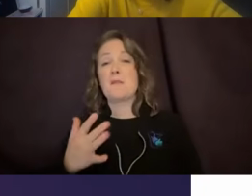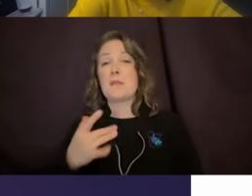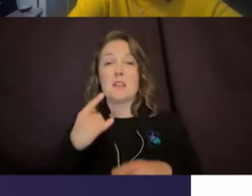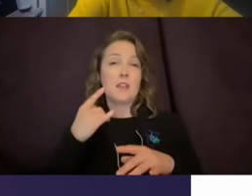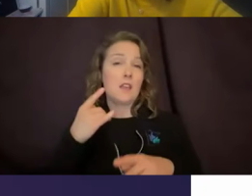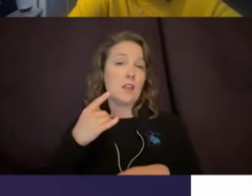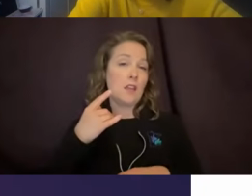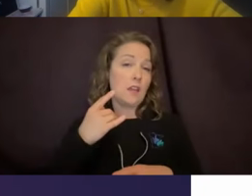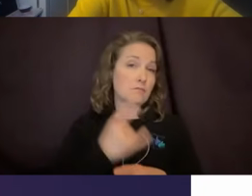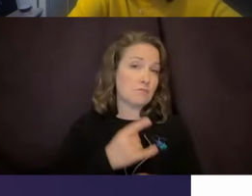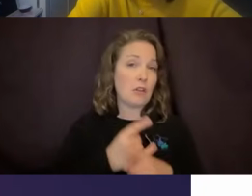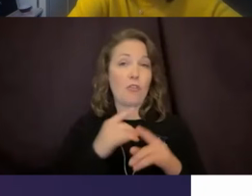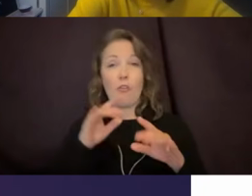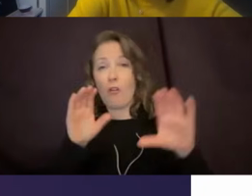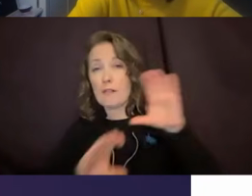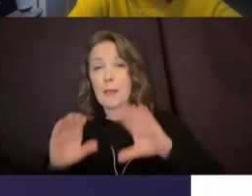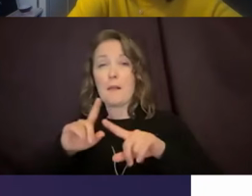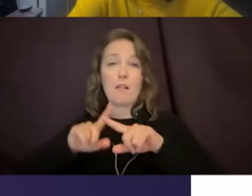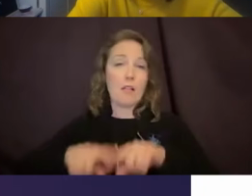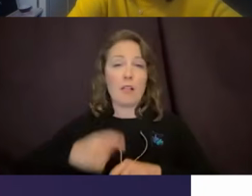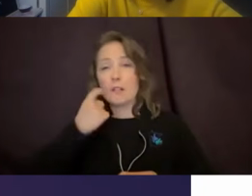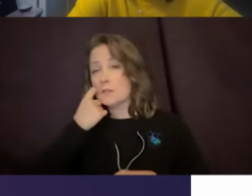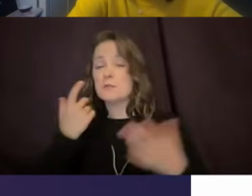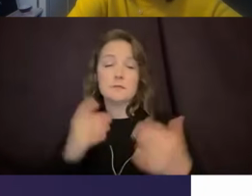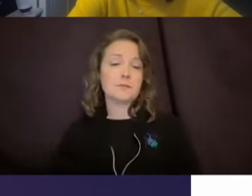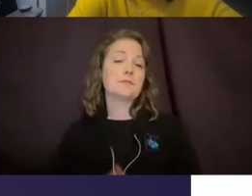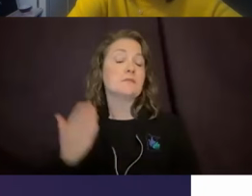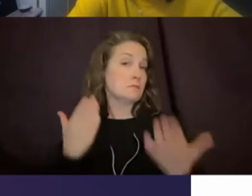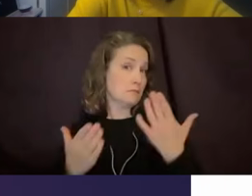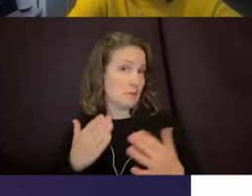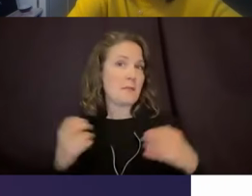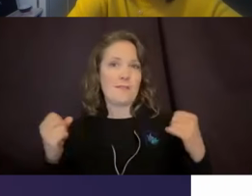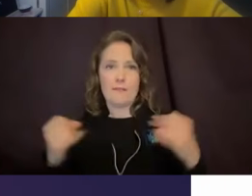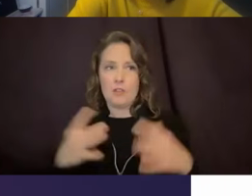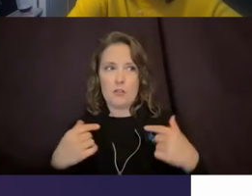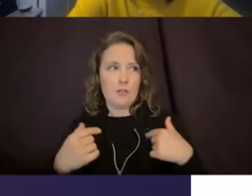divorcing, fear that it means that they're not loved, um,